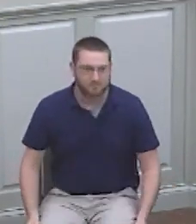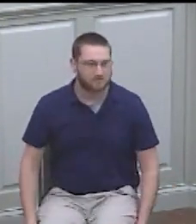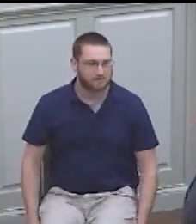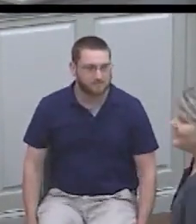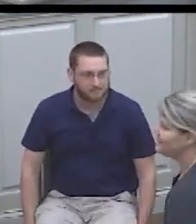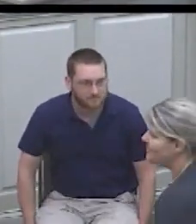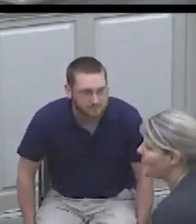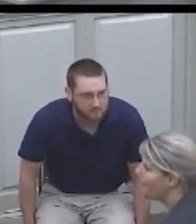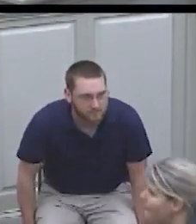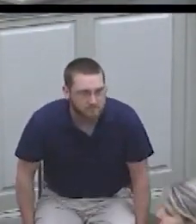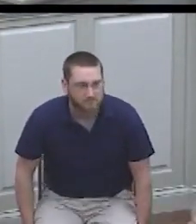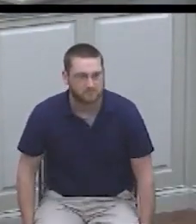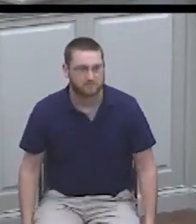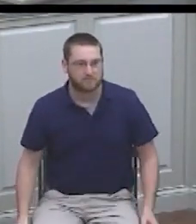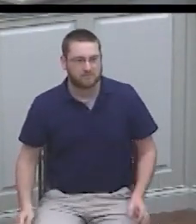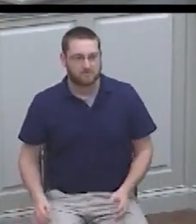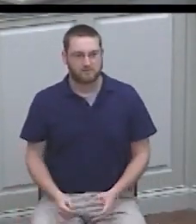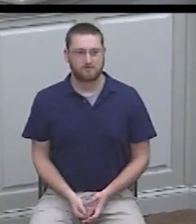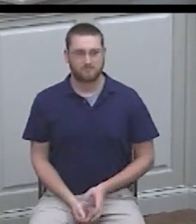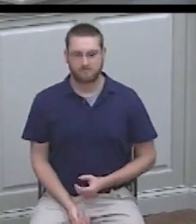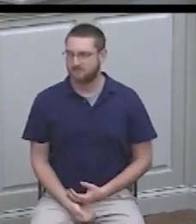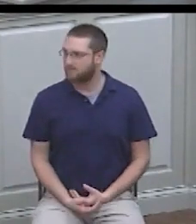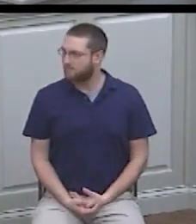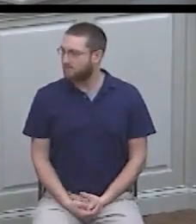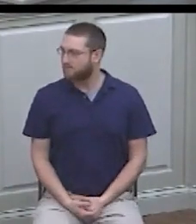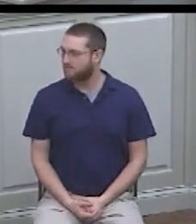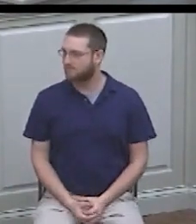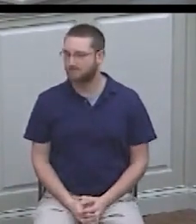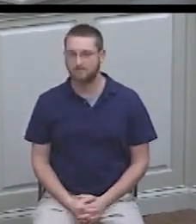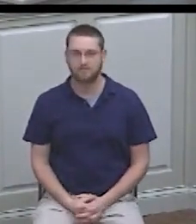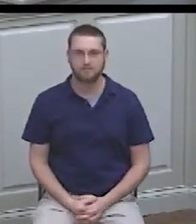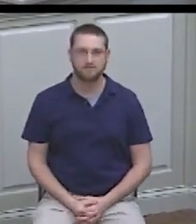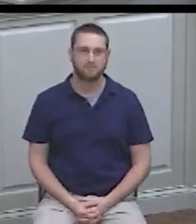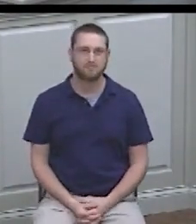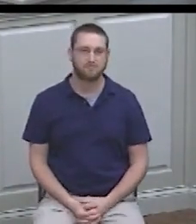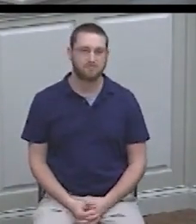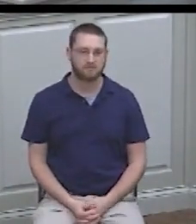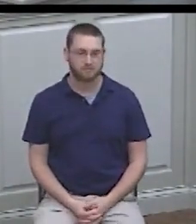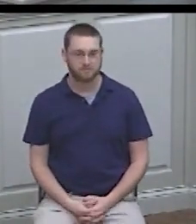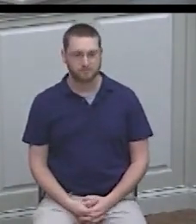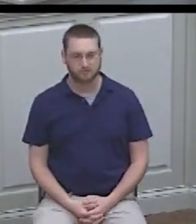And right over here, Commissioner Atkins has something for you.